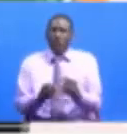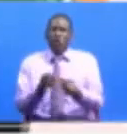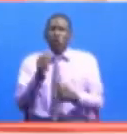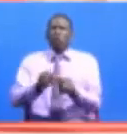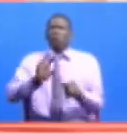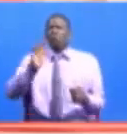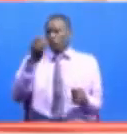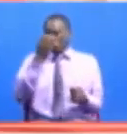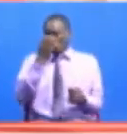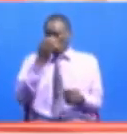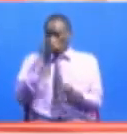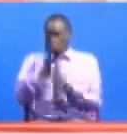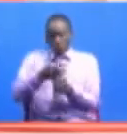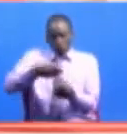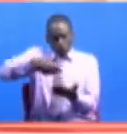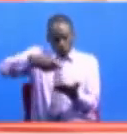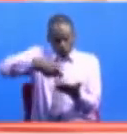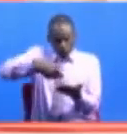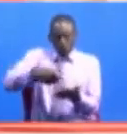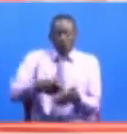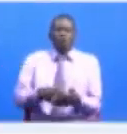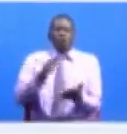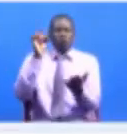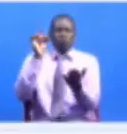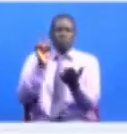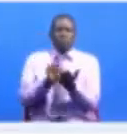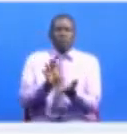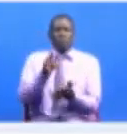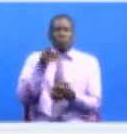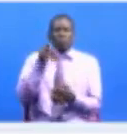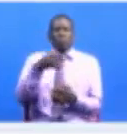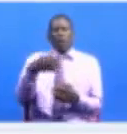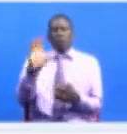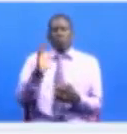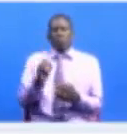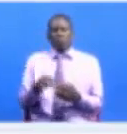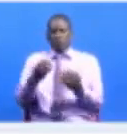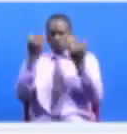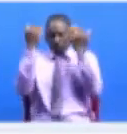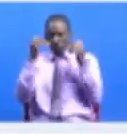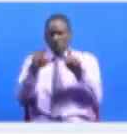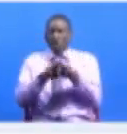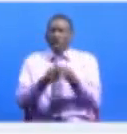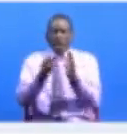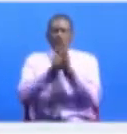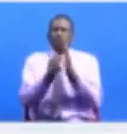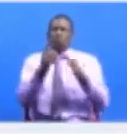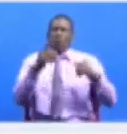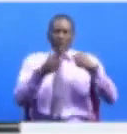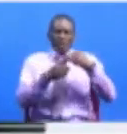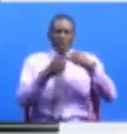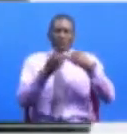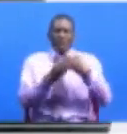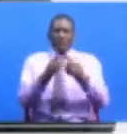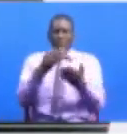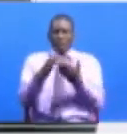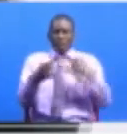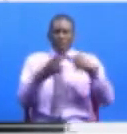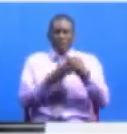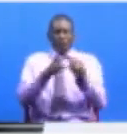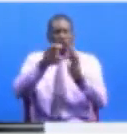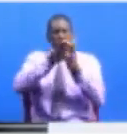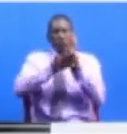President Ruto's pen will strike, effectively disrobing Chitembwe, as required by Article 168 sub Article 9